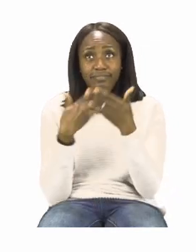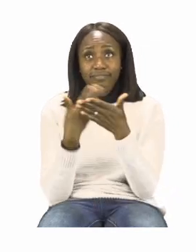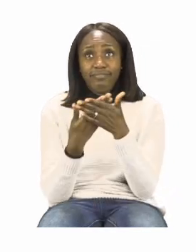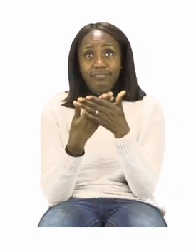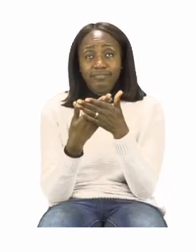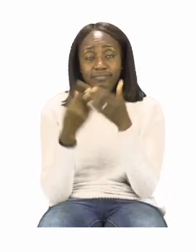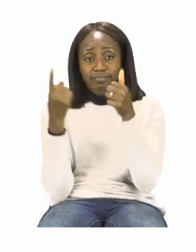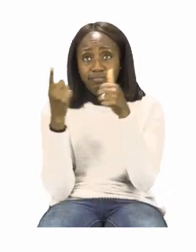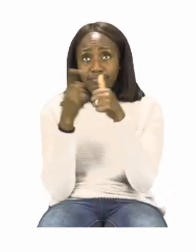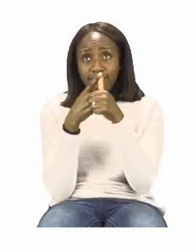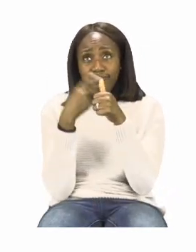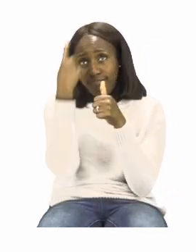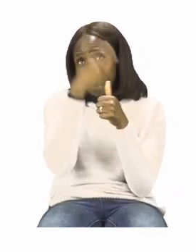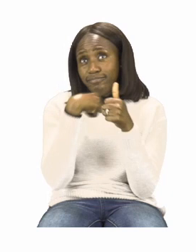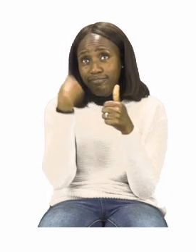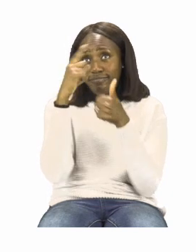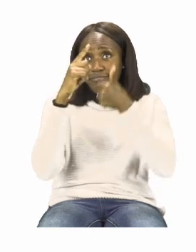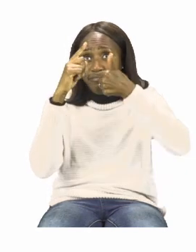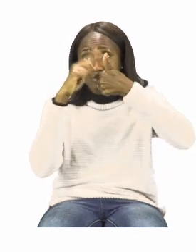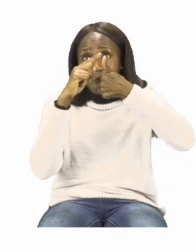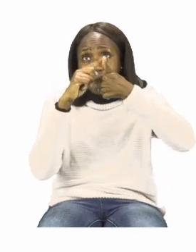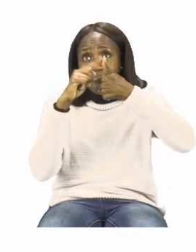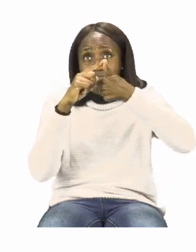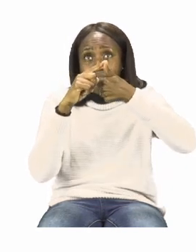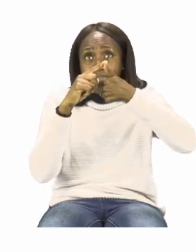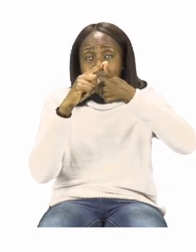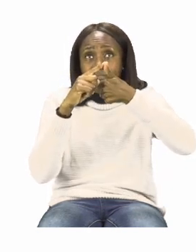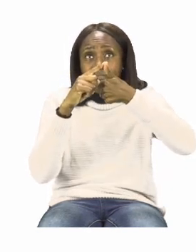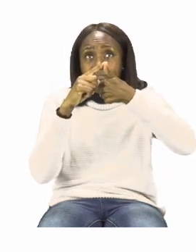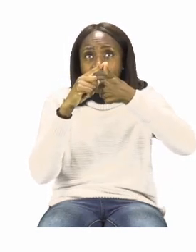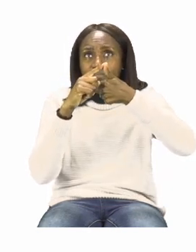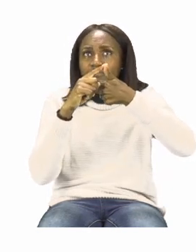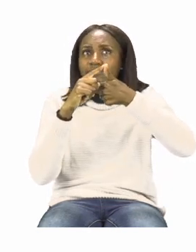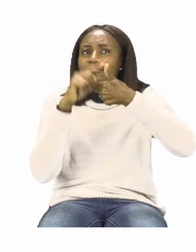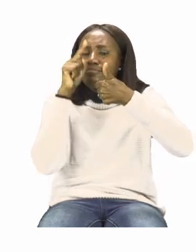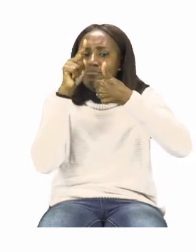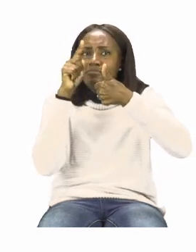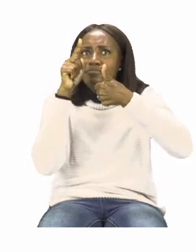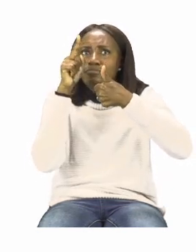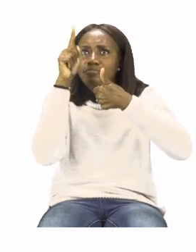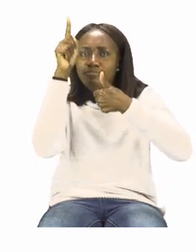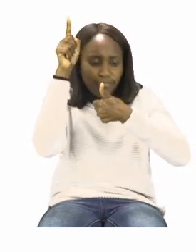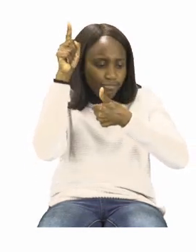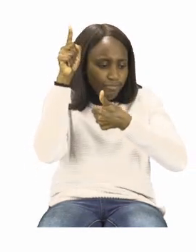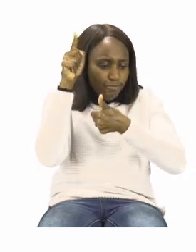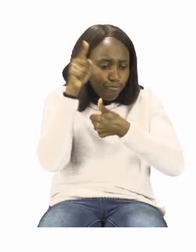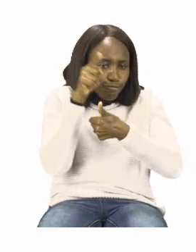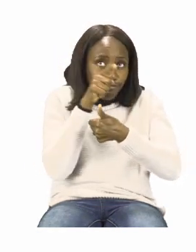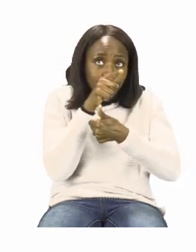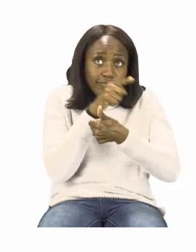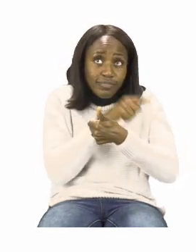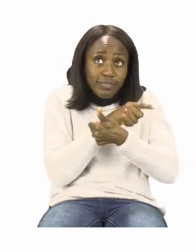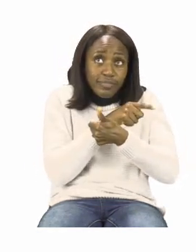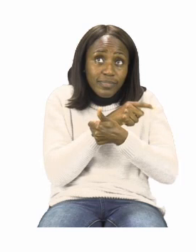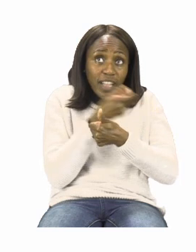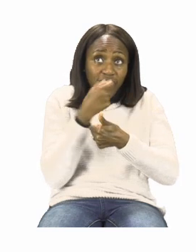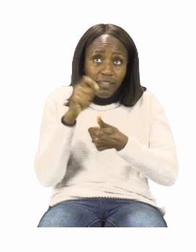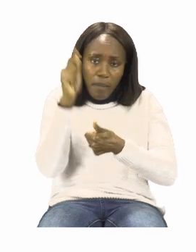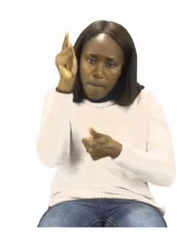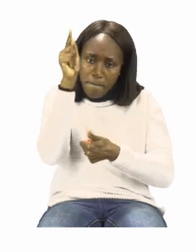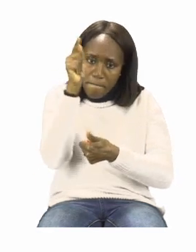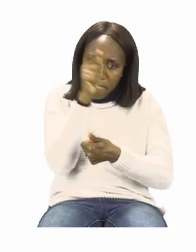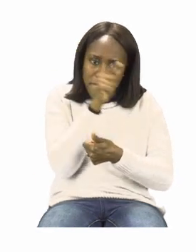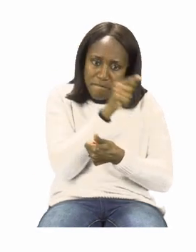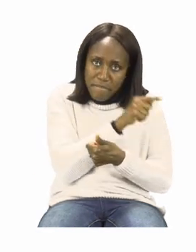counted 1 face. So that means you have to take your pencil